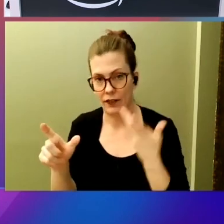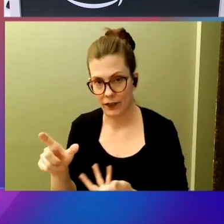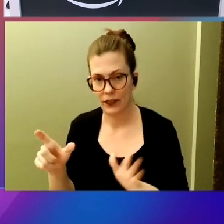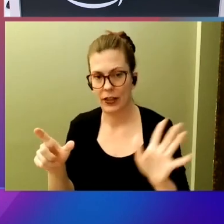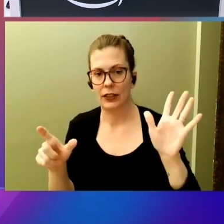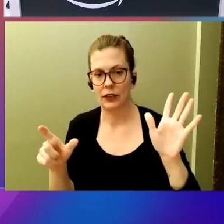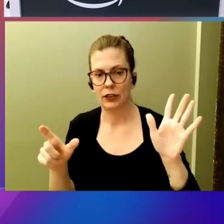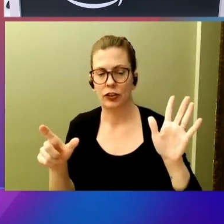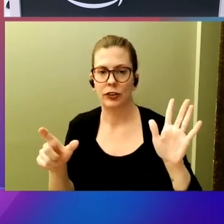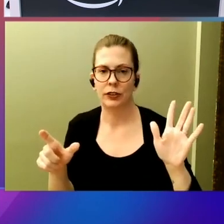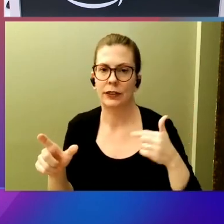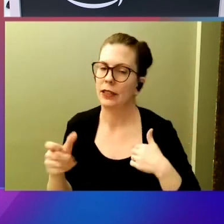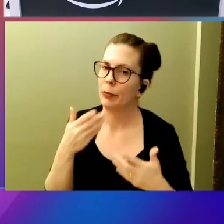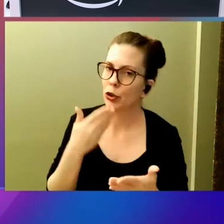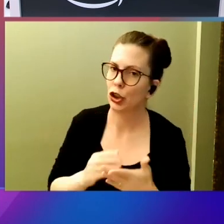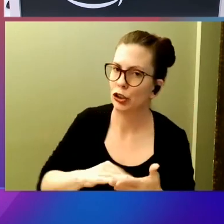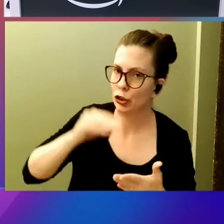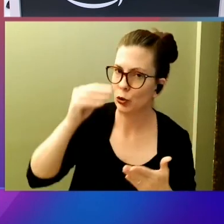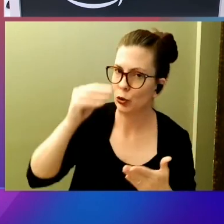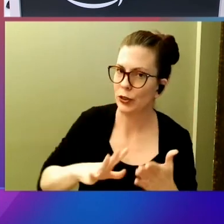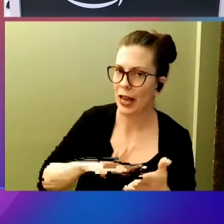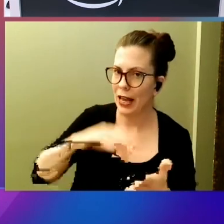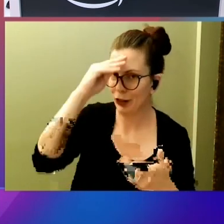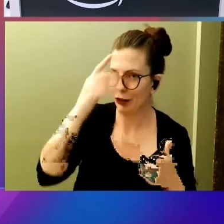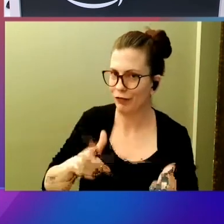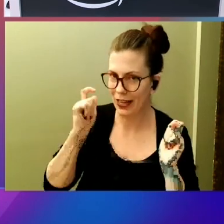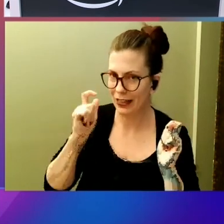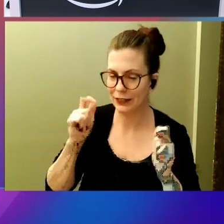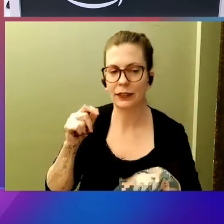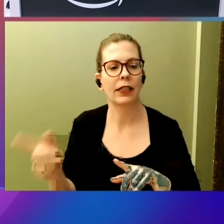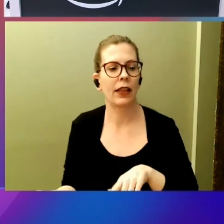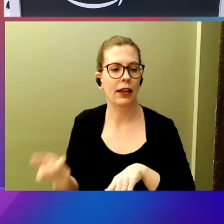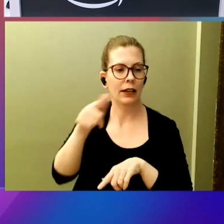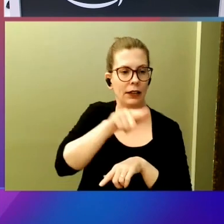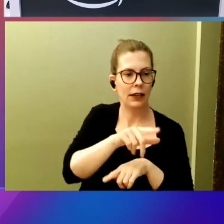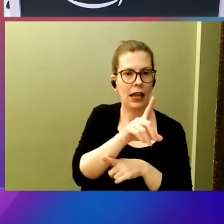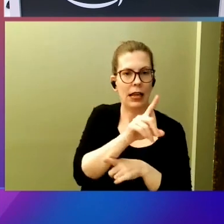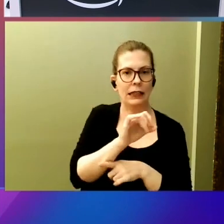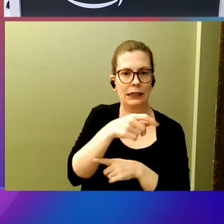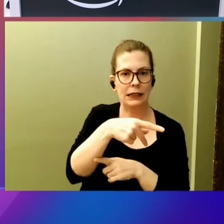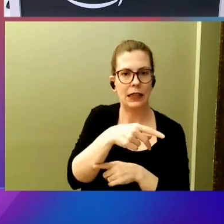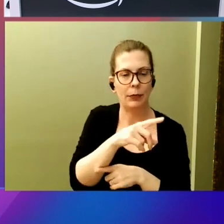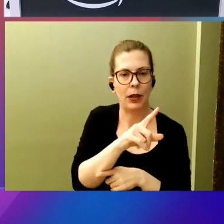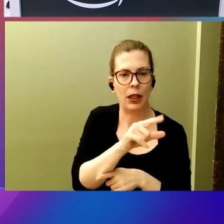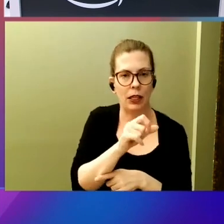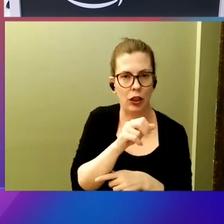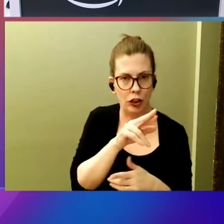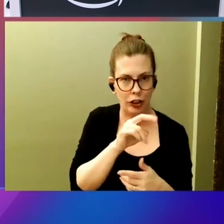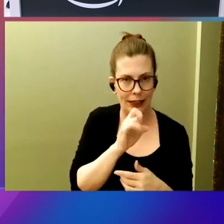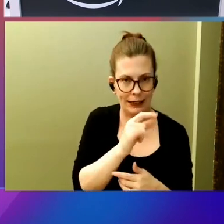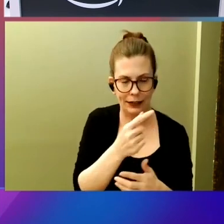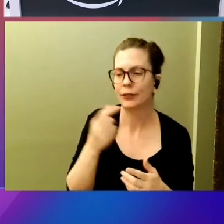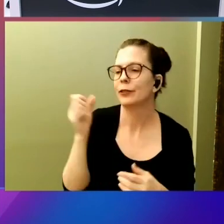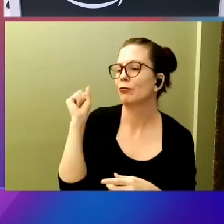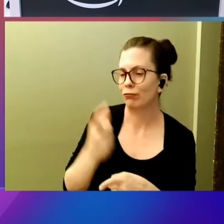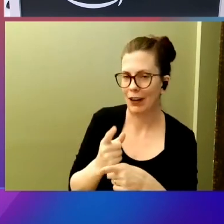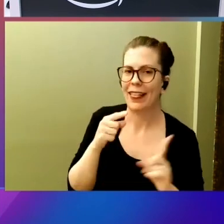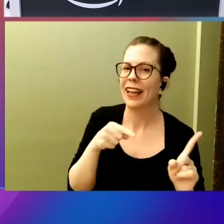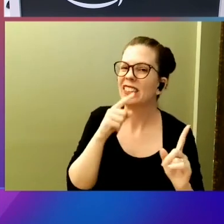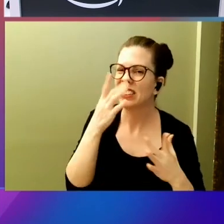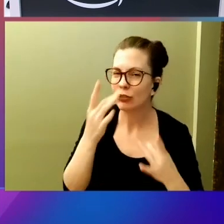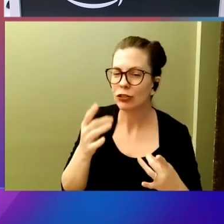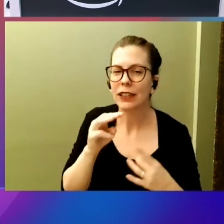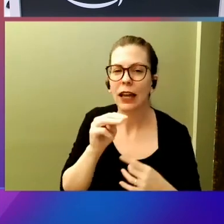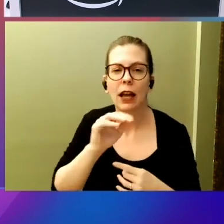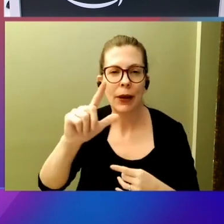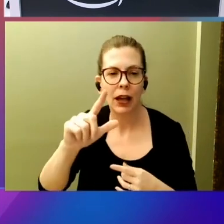and I learn fast, then I can move to deep learning, this one on the left. Definitely. Yeah, Perfect. deep learning is where all the interesting ML Oh. But it